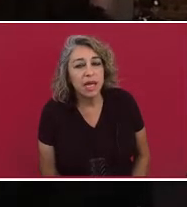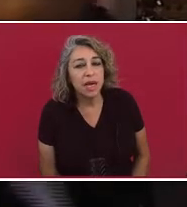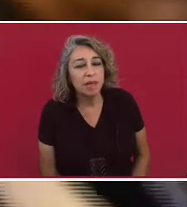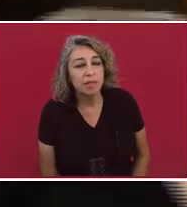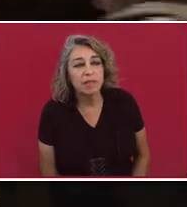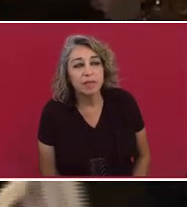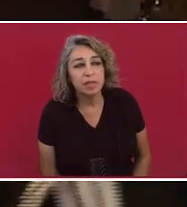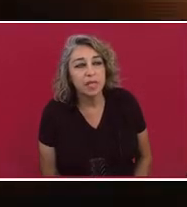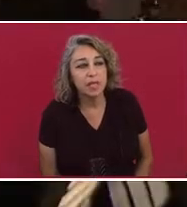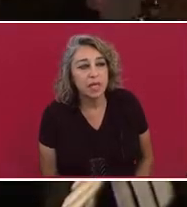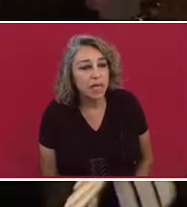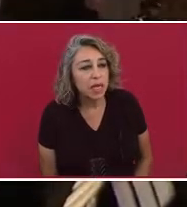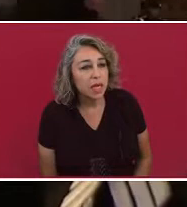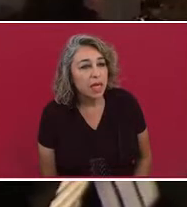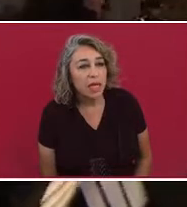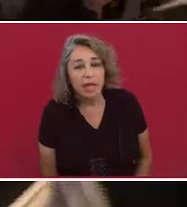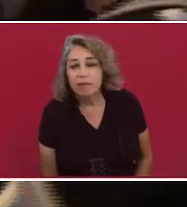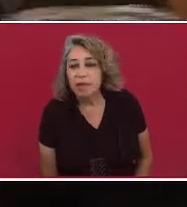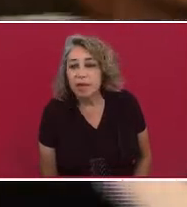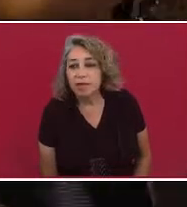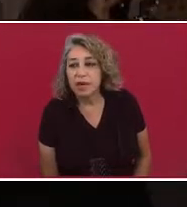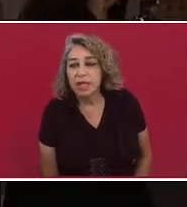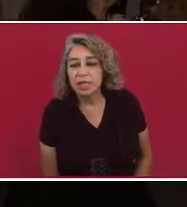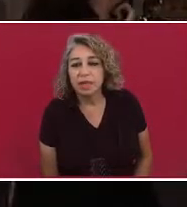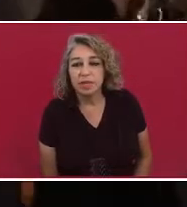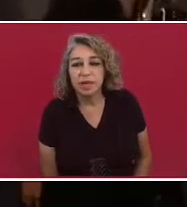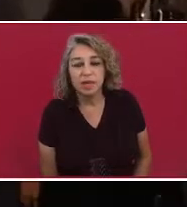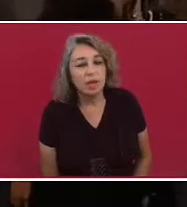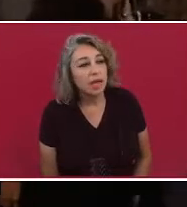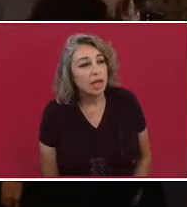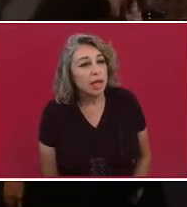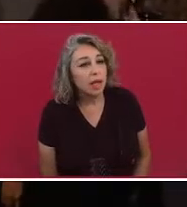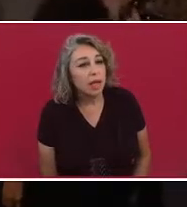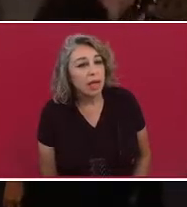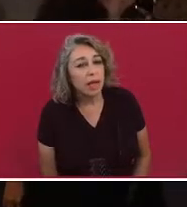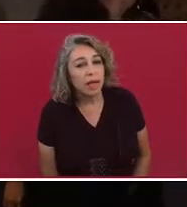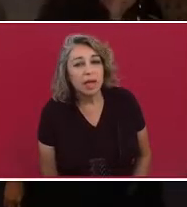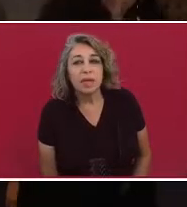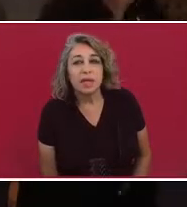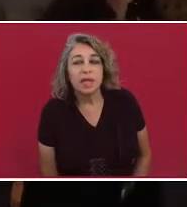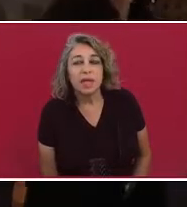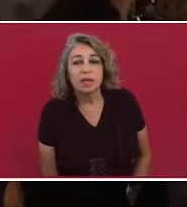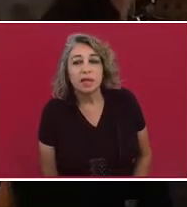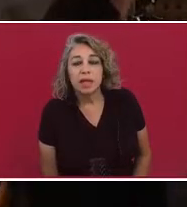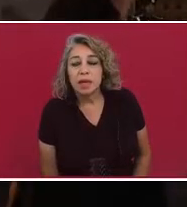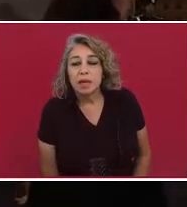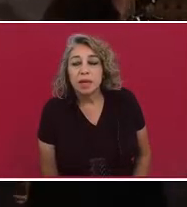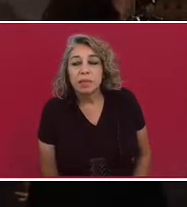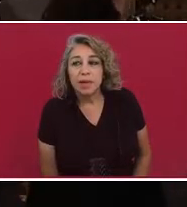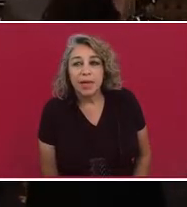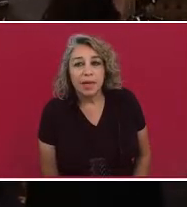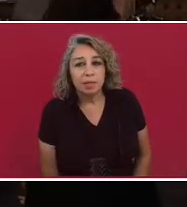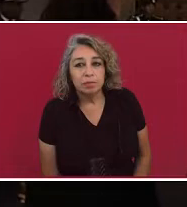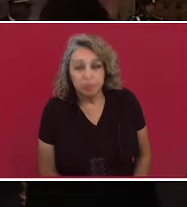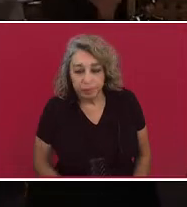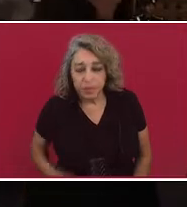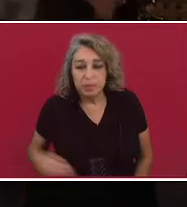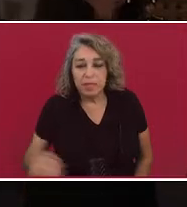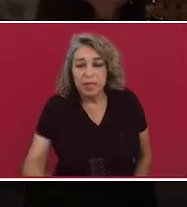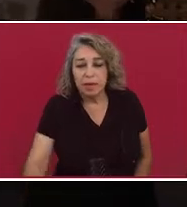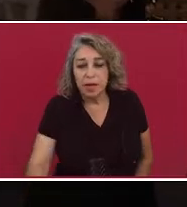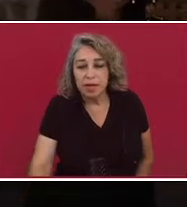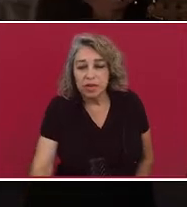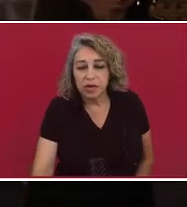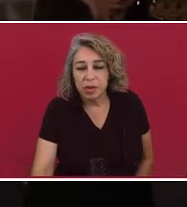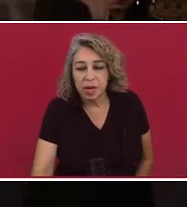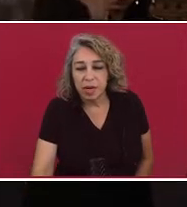2017, and I believe it was 1985 or 87. It'll be in the title, but let me